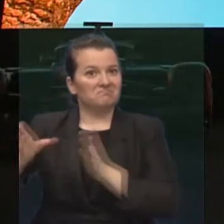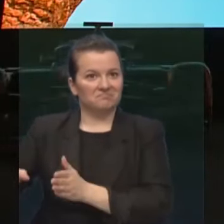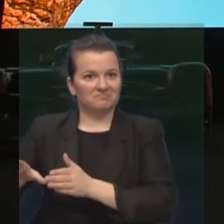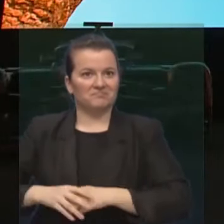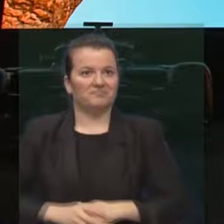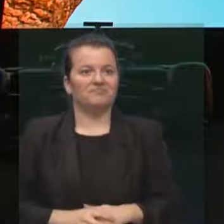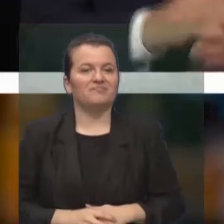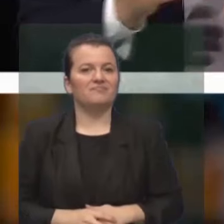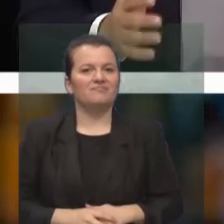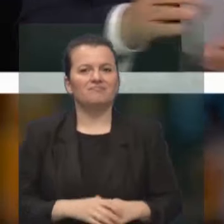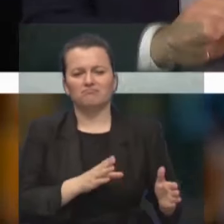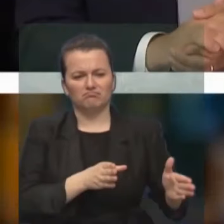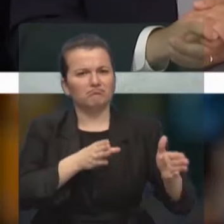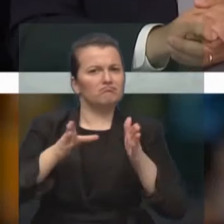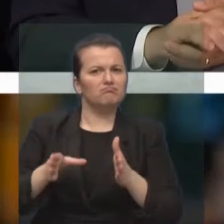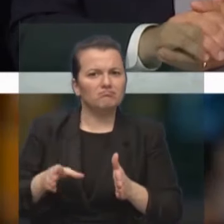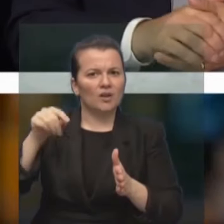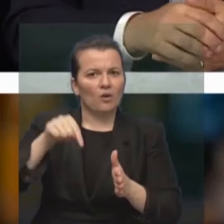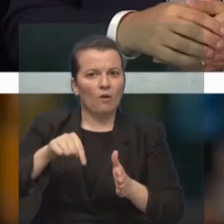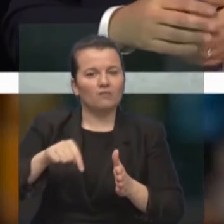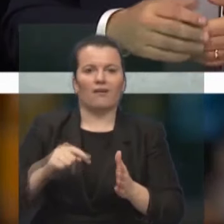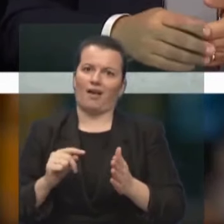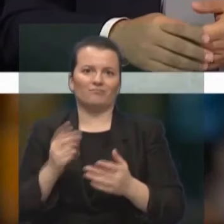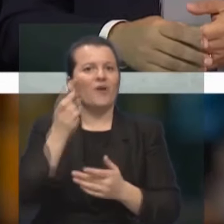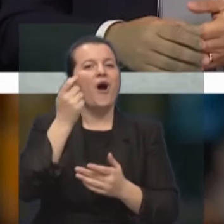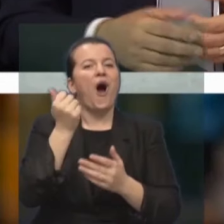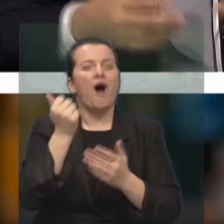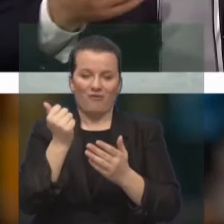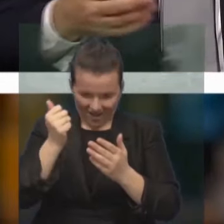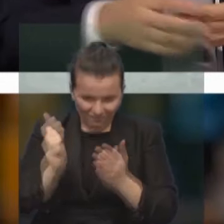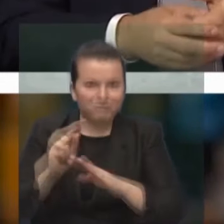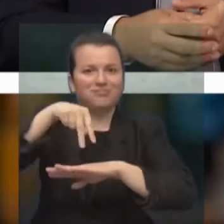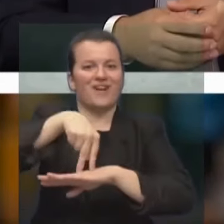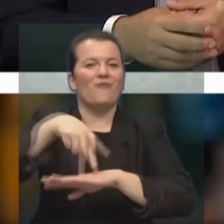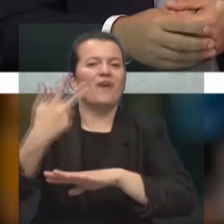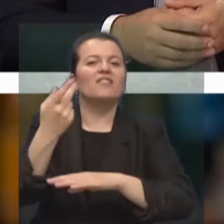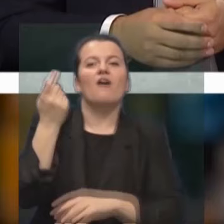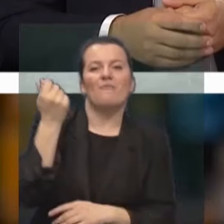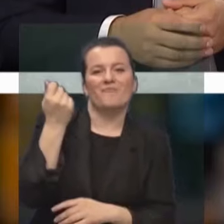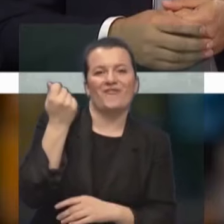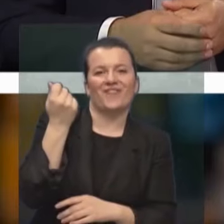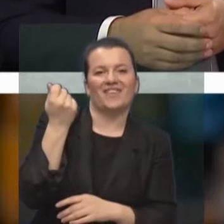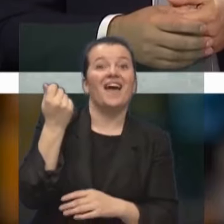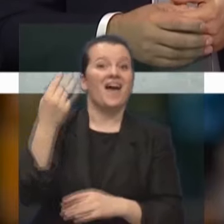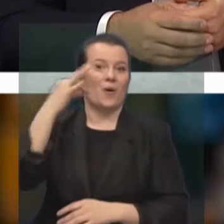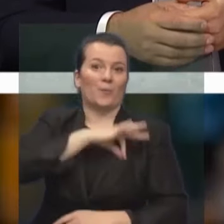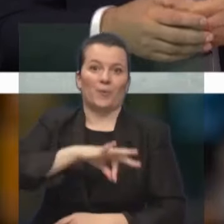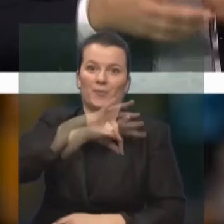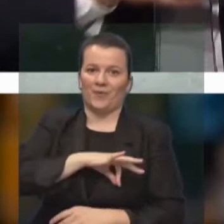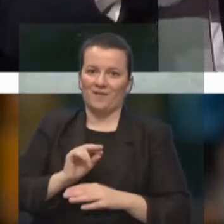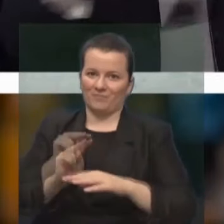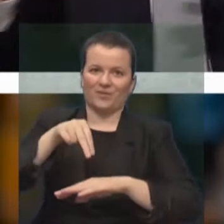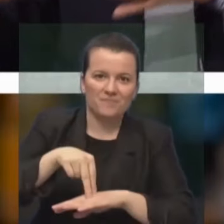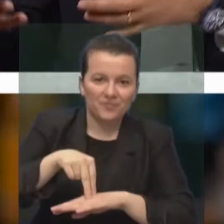Resurrection means return to profitability and return to cash generation via cost reduction and, of